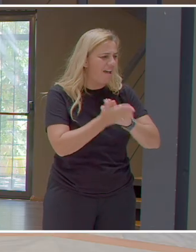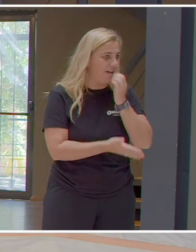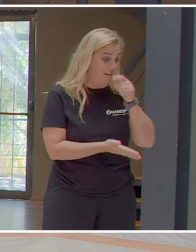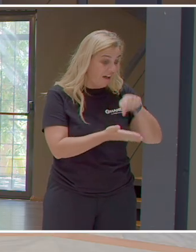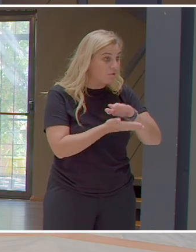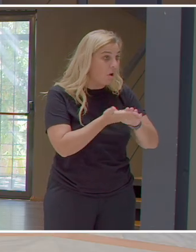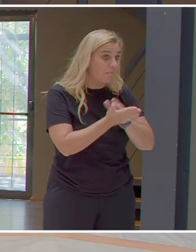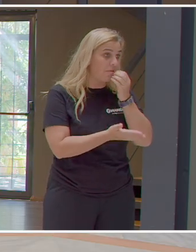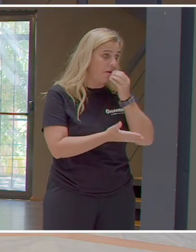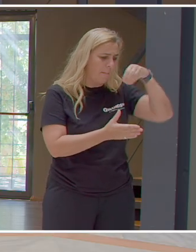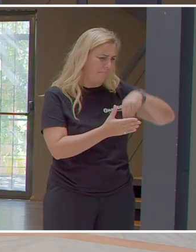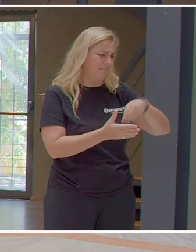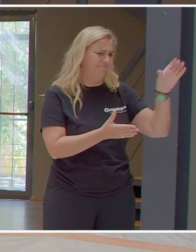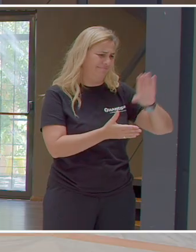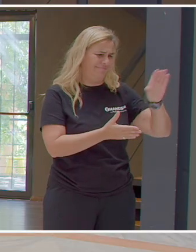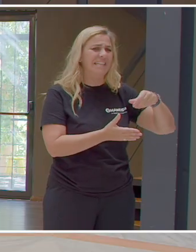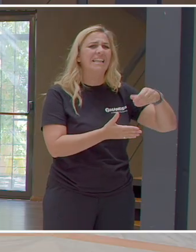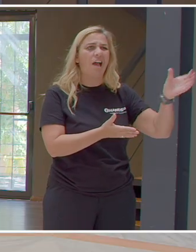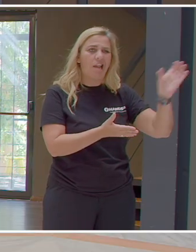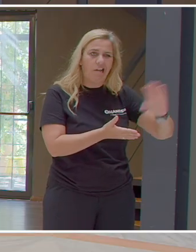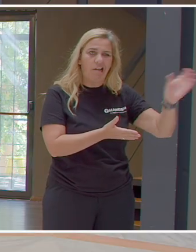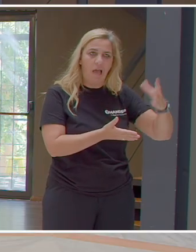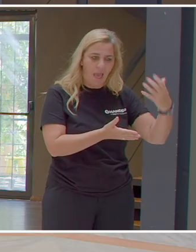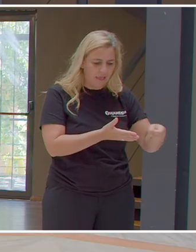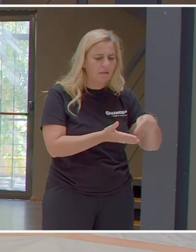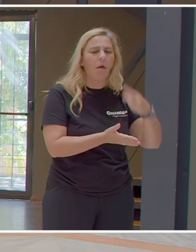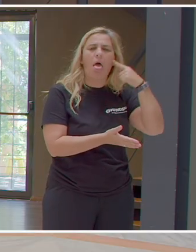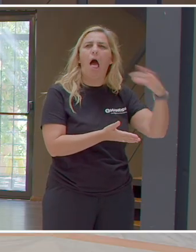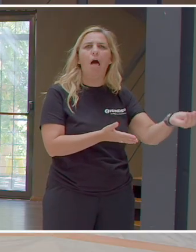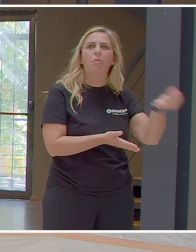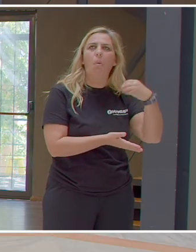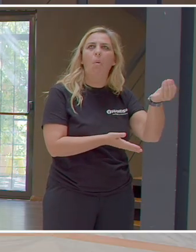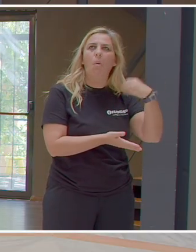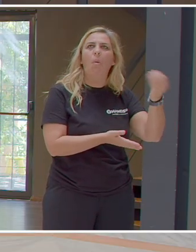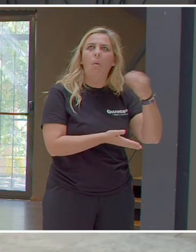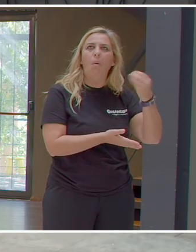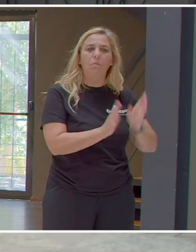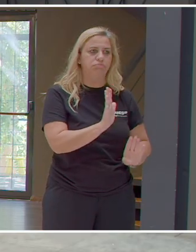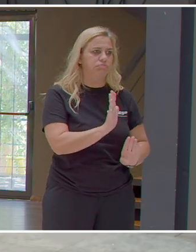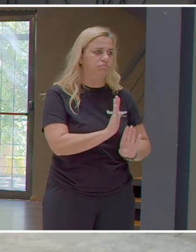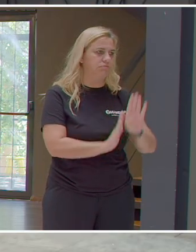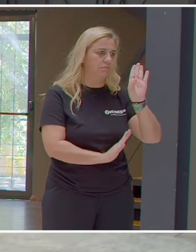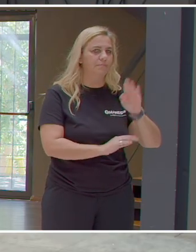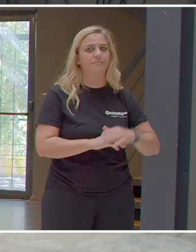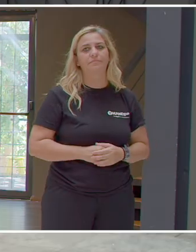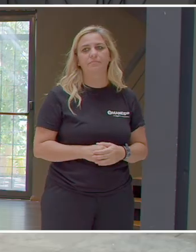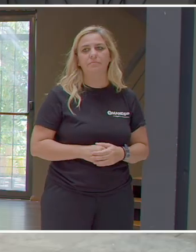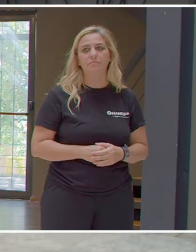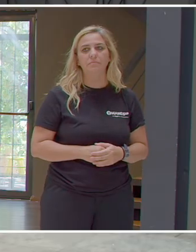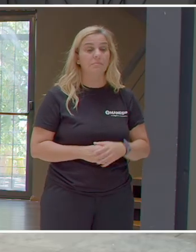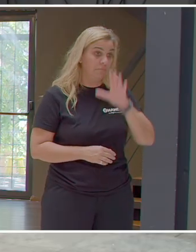of the processed food has added sugar. We don't even realize that it's in there. So we just eat too much of it. And it's